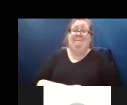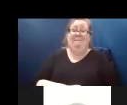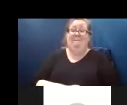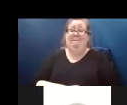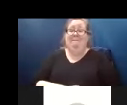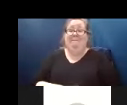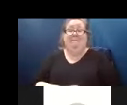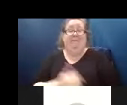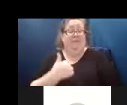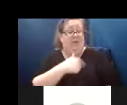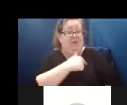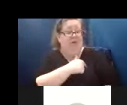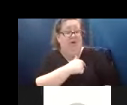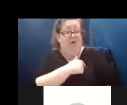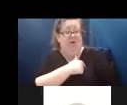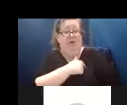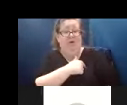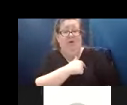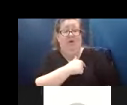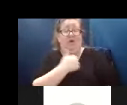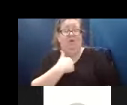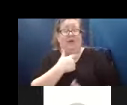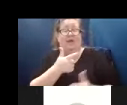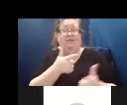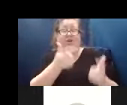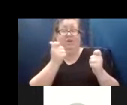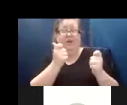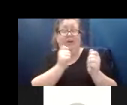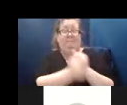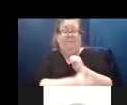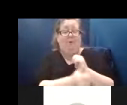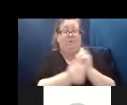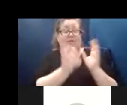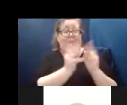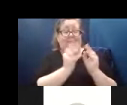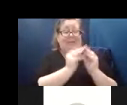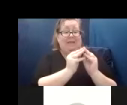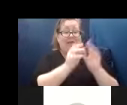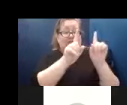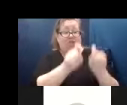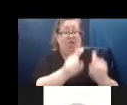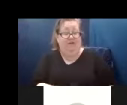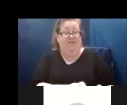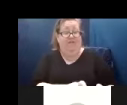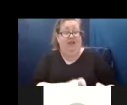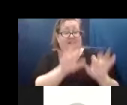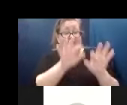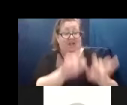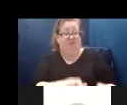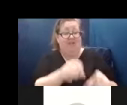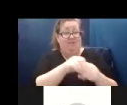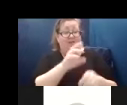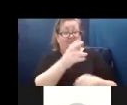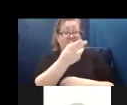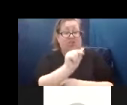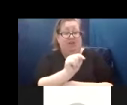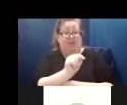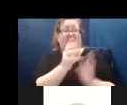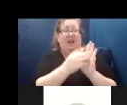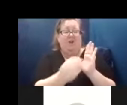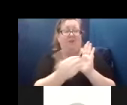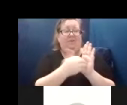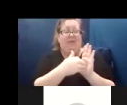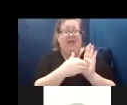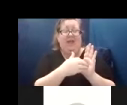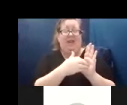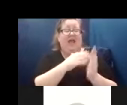And we just have a quick post-meeting survey that we dropped into the chat. I'll copy it again so it's right there for you. And we'd appreciate